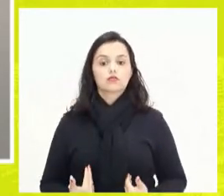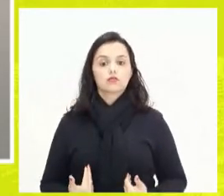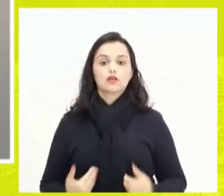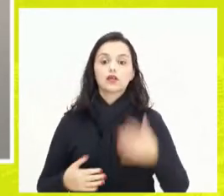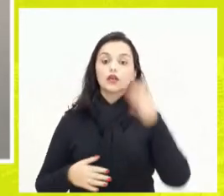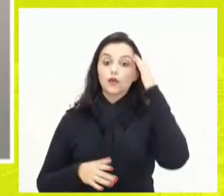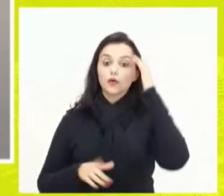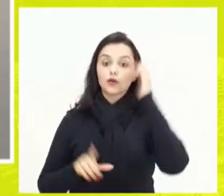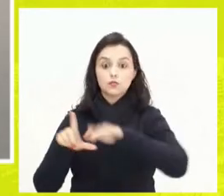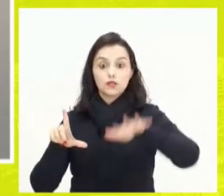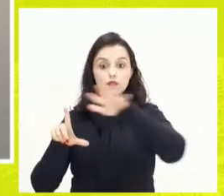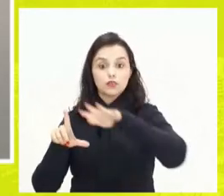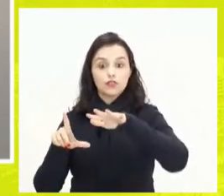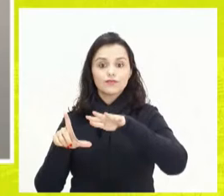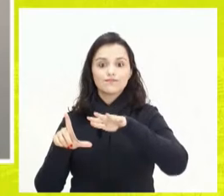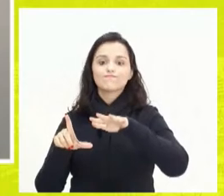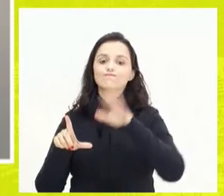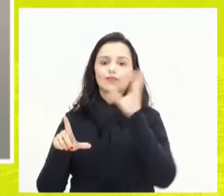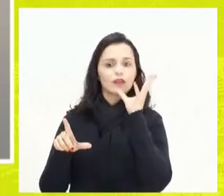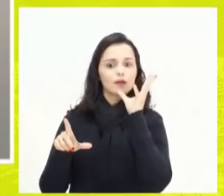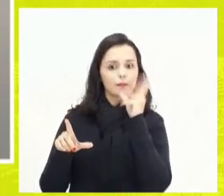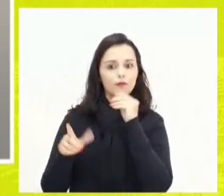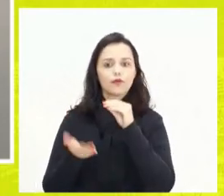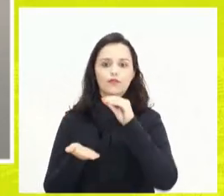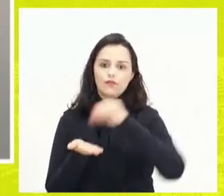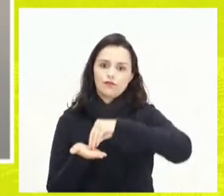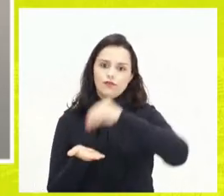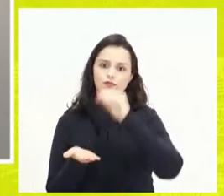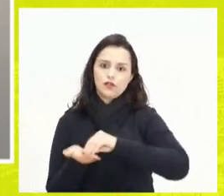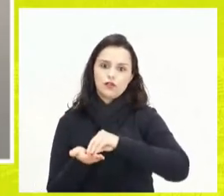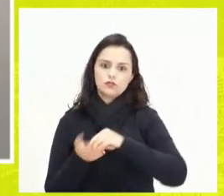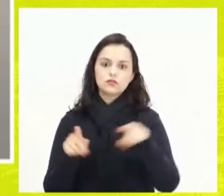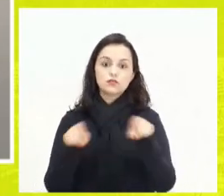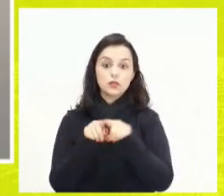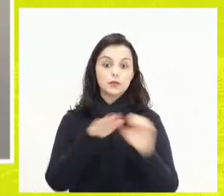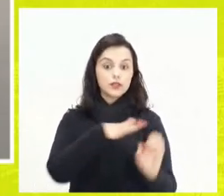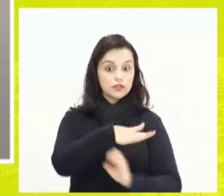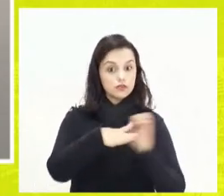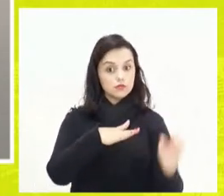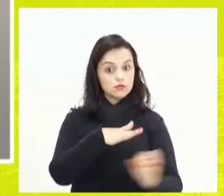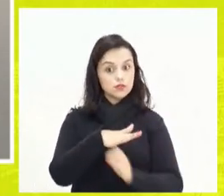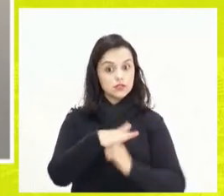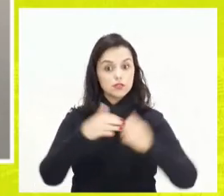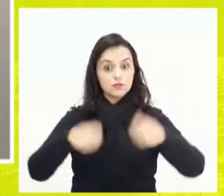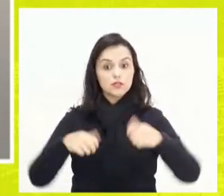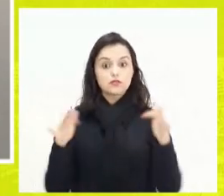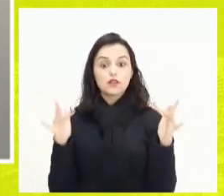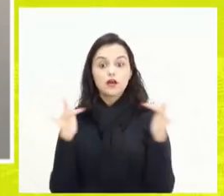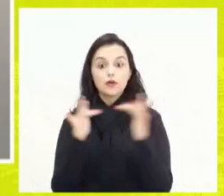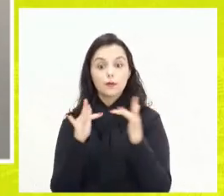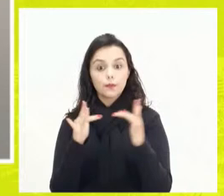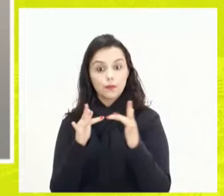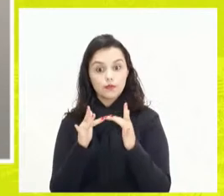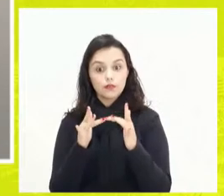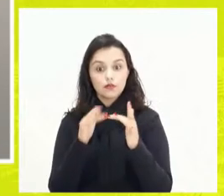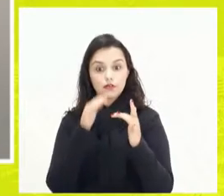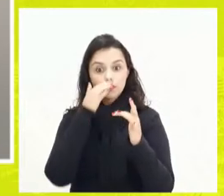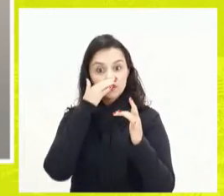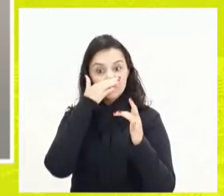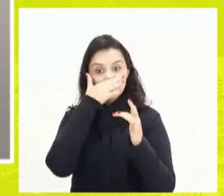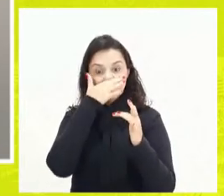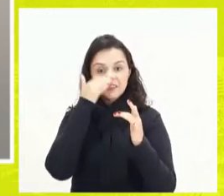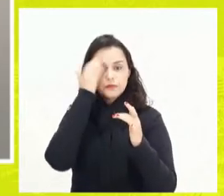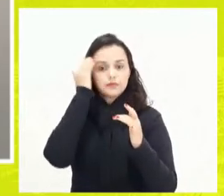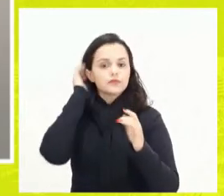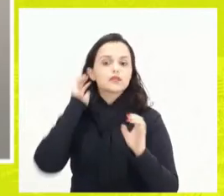platforms are doing very little regarding this and we need companies to get in touch maybe